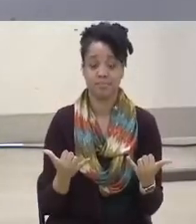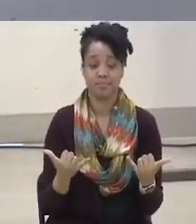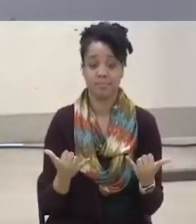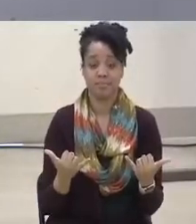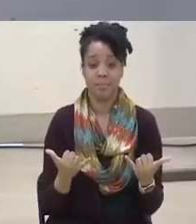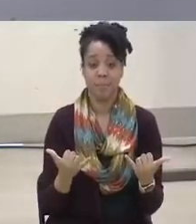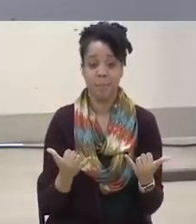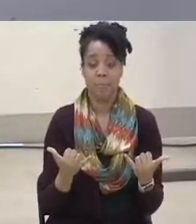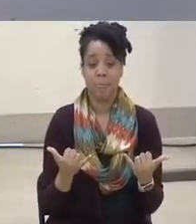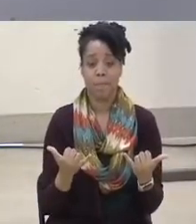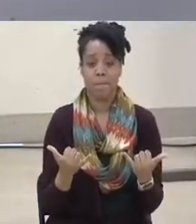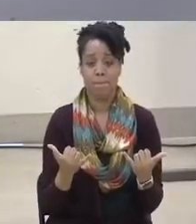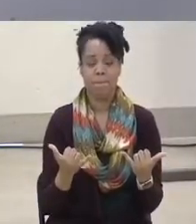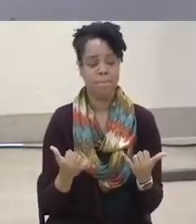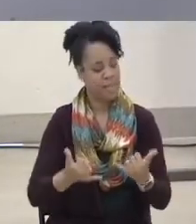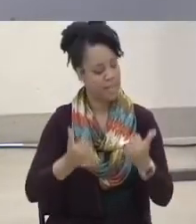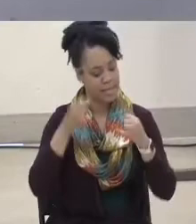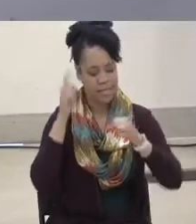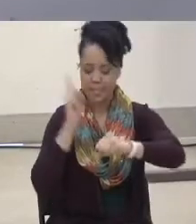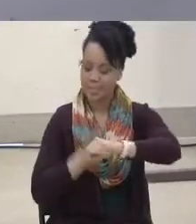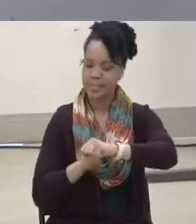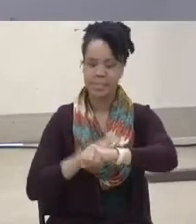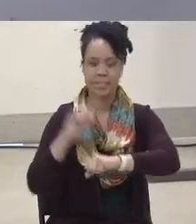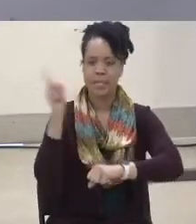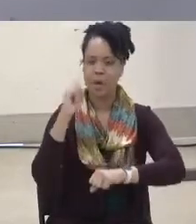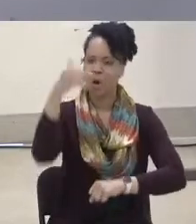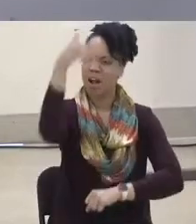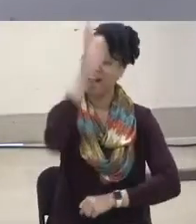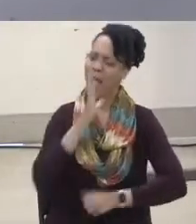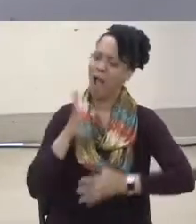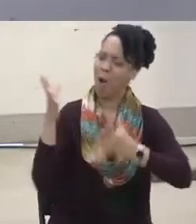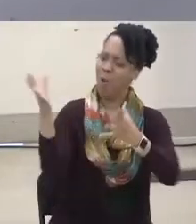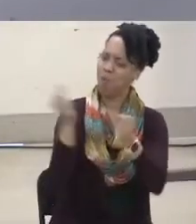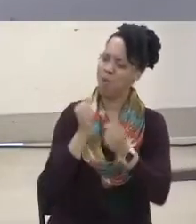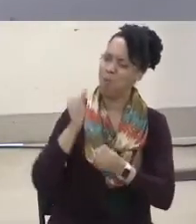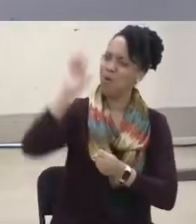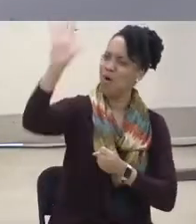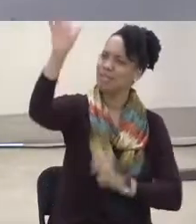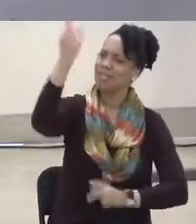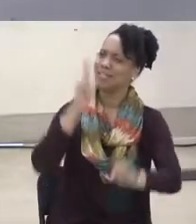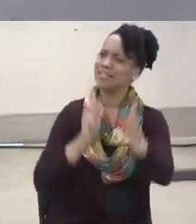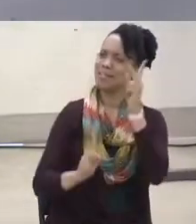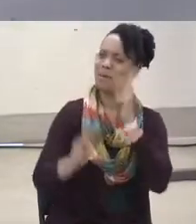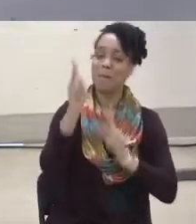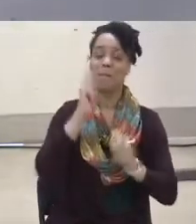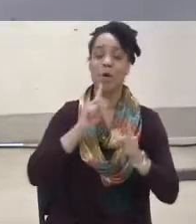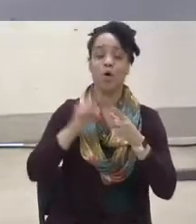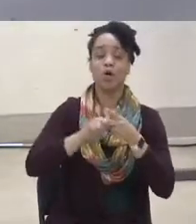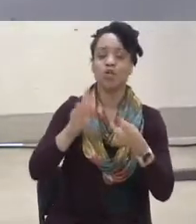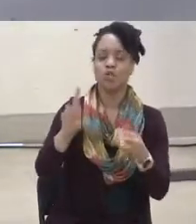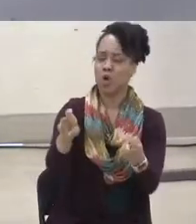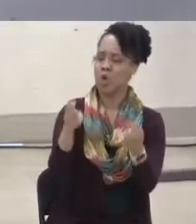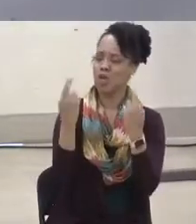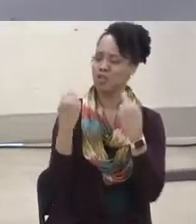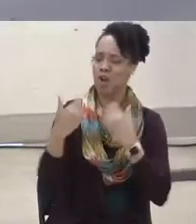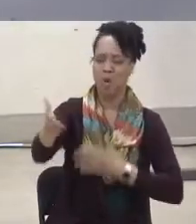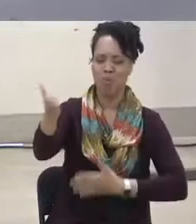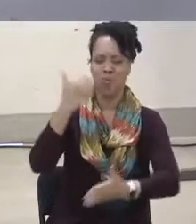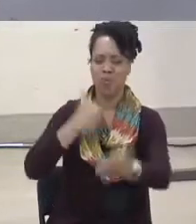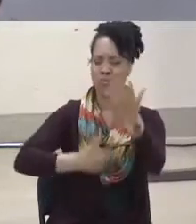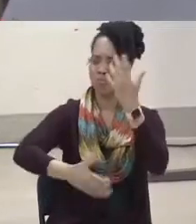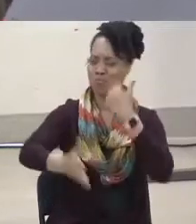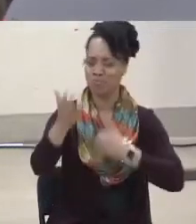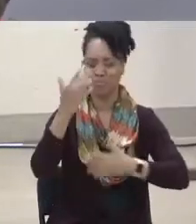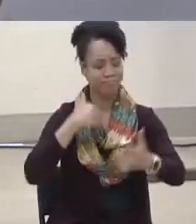viviendo en esta nación. It's a time where God wants his people to return to him. Este es el tiempo que